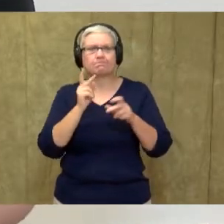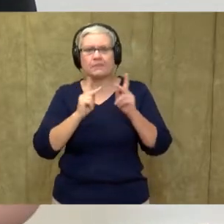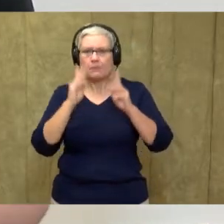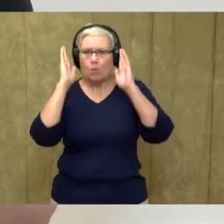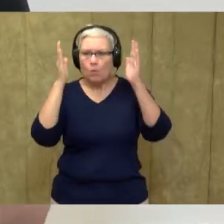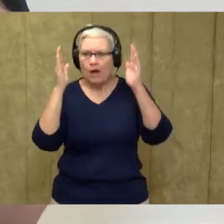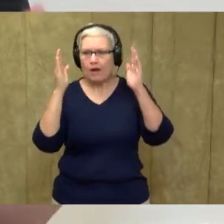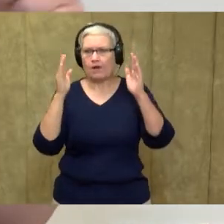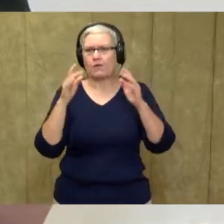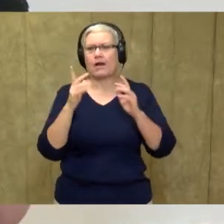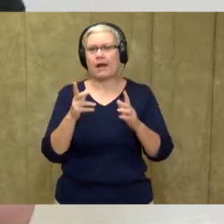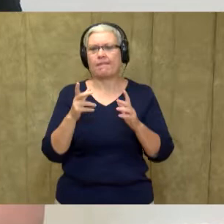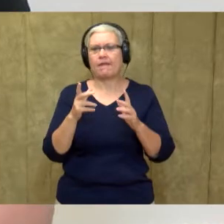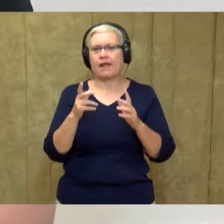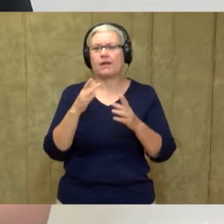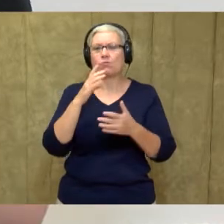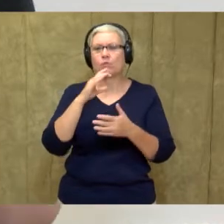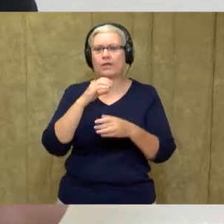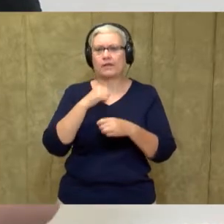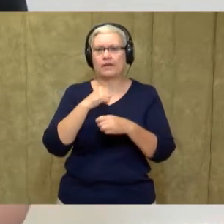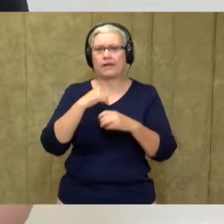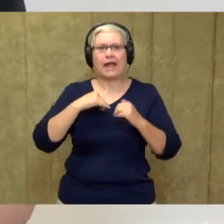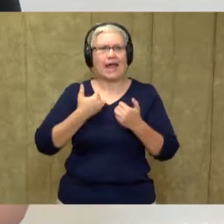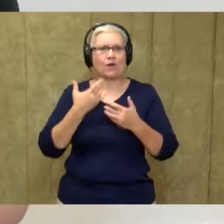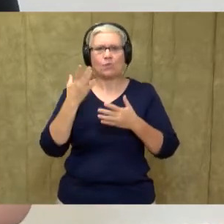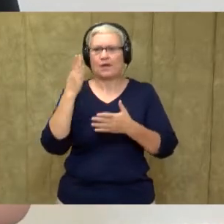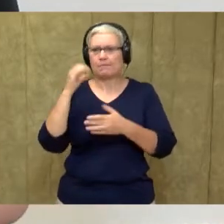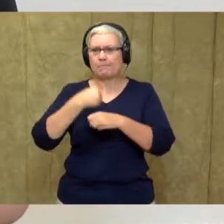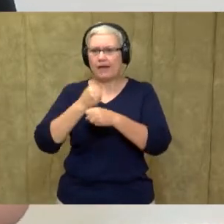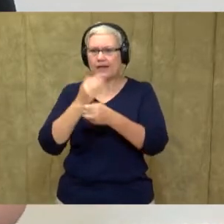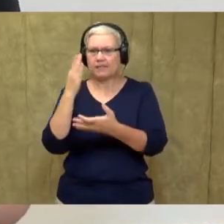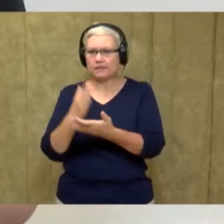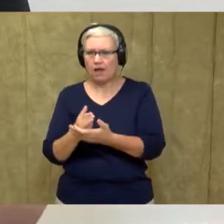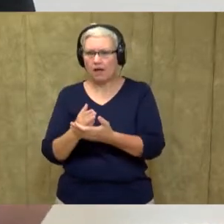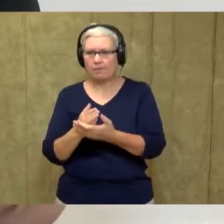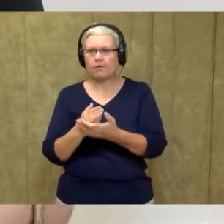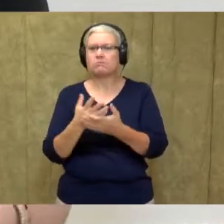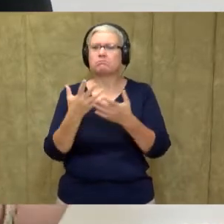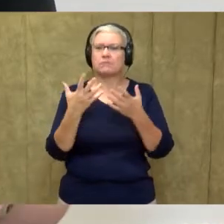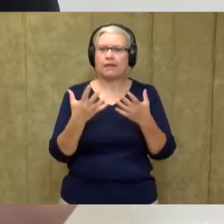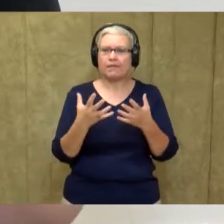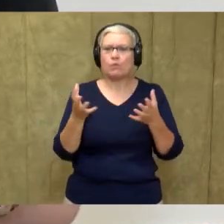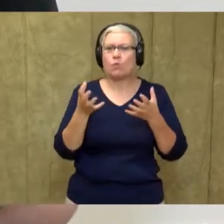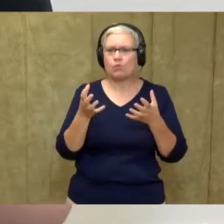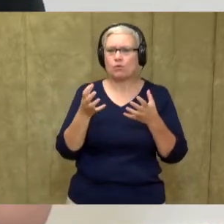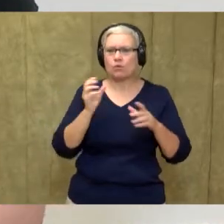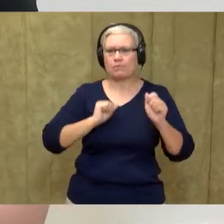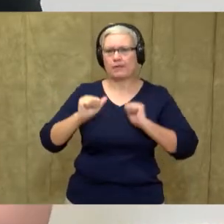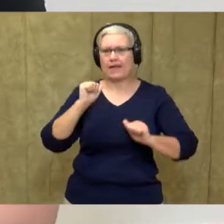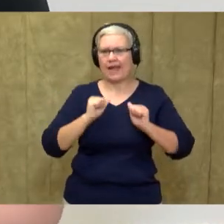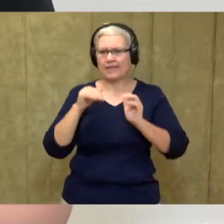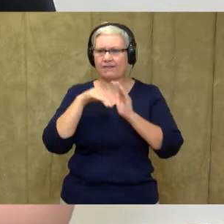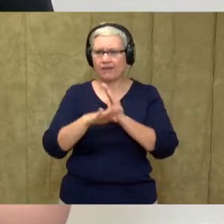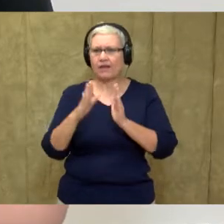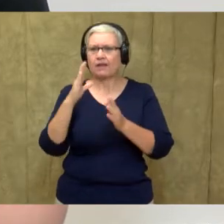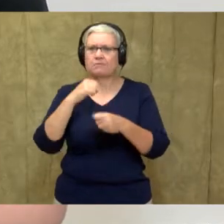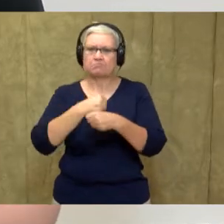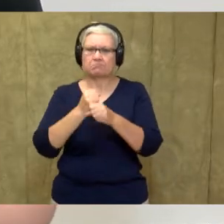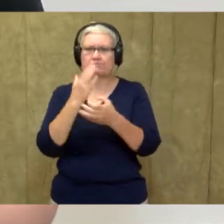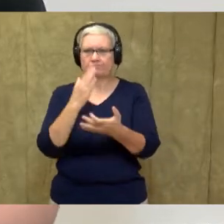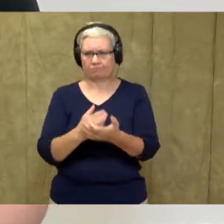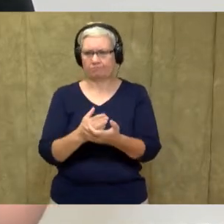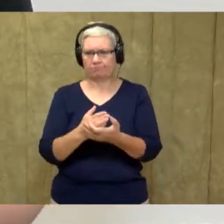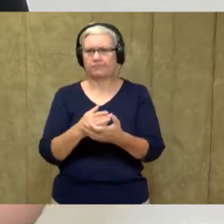is a problem and we need to make it stop. And here's how we do that. Okay, so that's an example of a purpose of argumentative